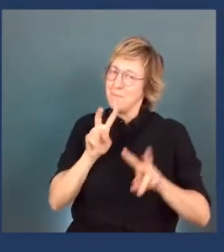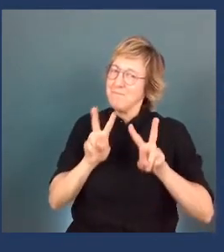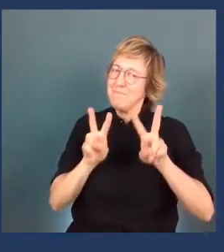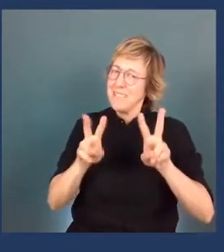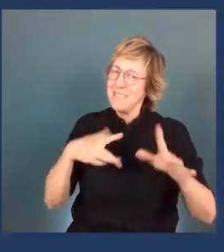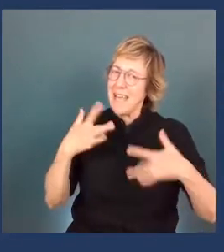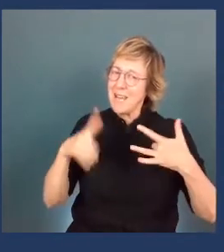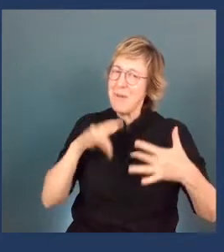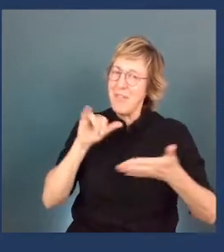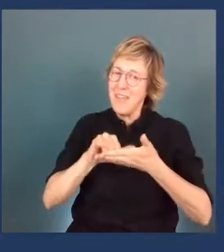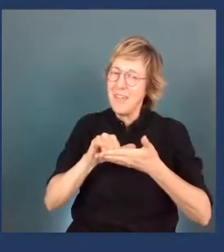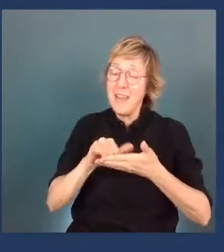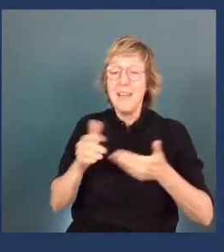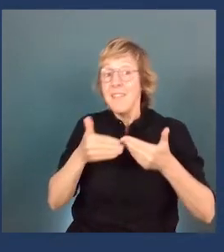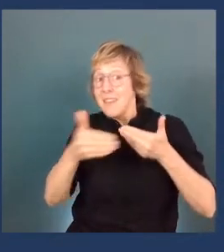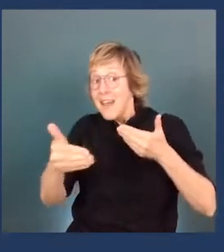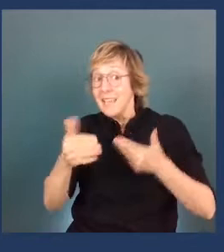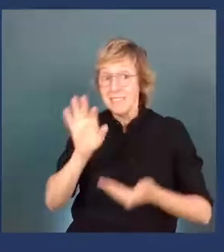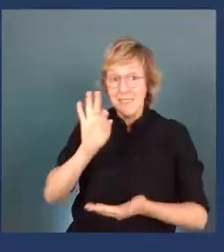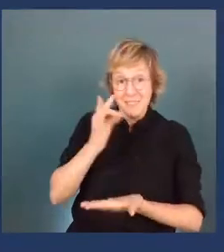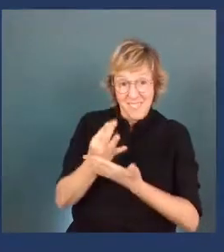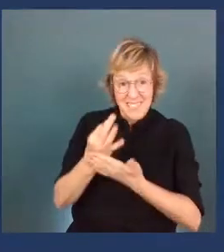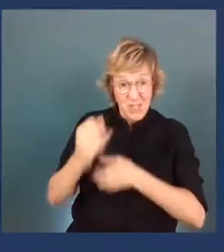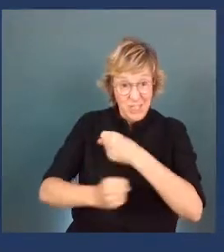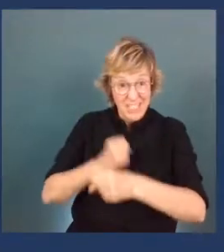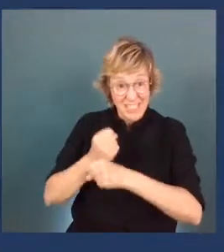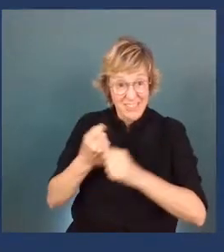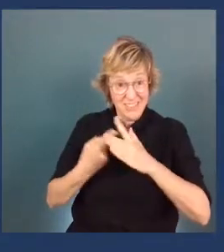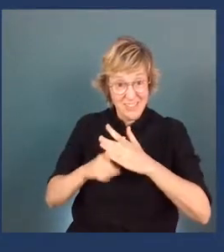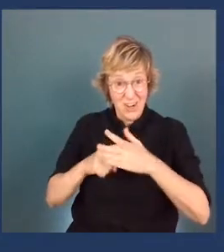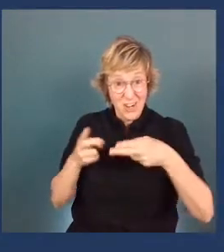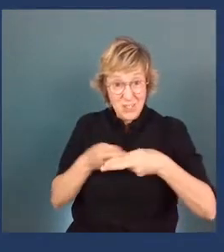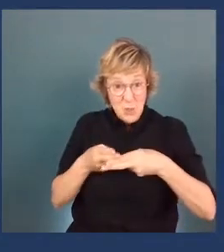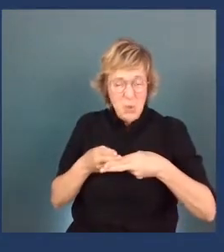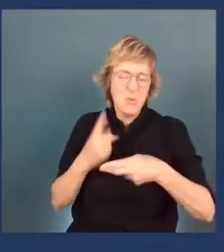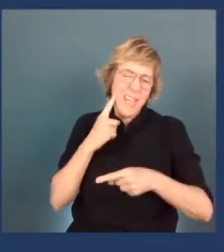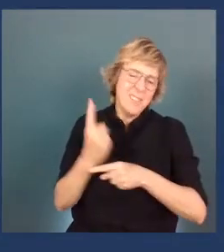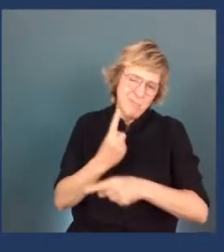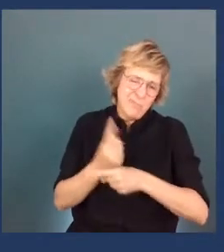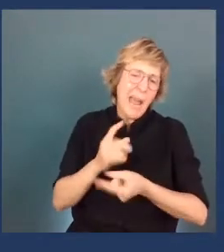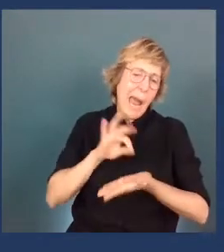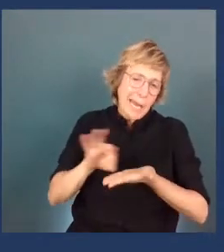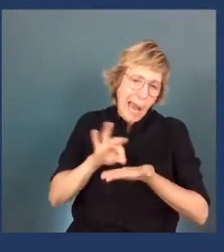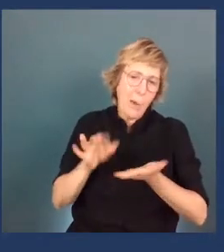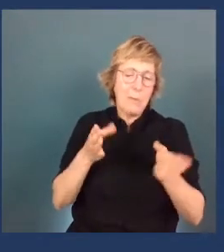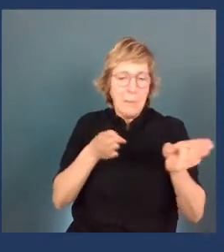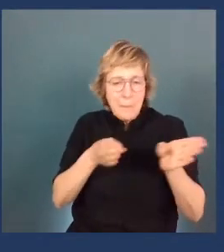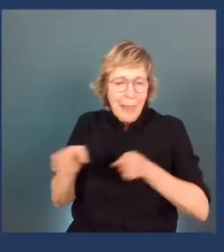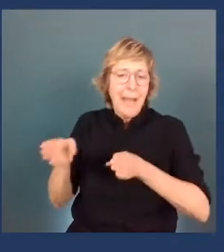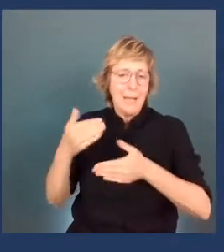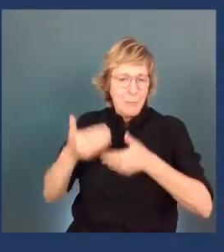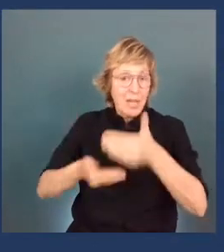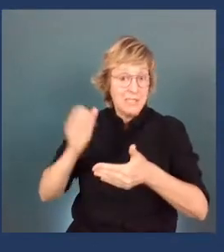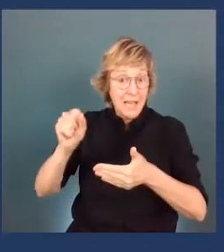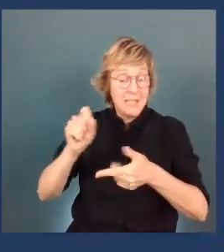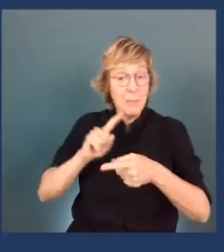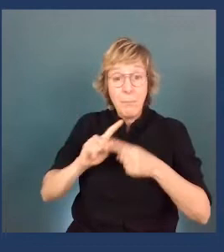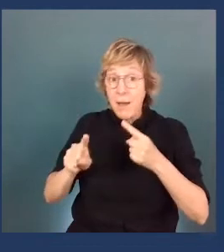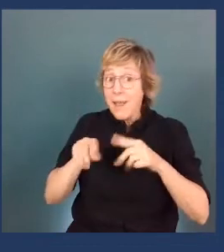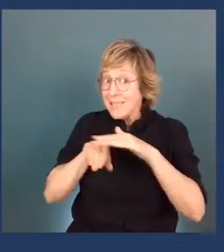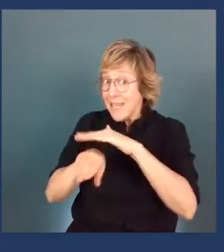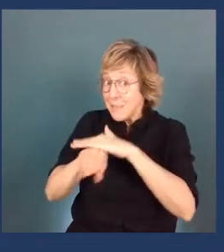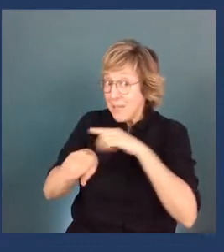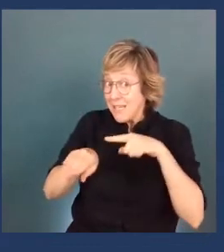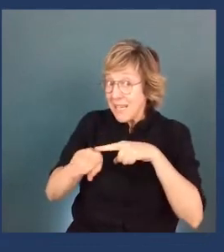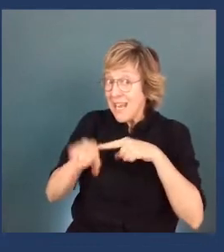that, you know, we're going into our next fiscal year and we have a standard kind of account planning process. We're going to introduce